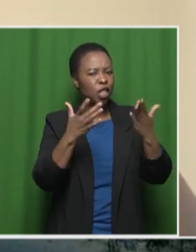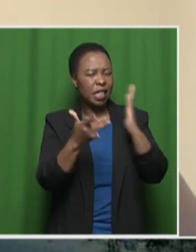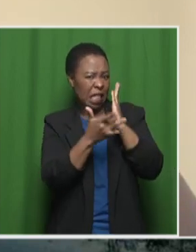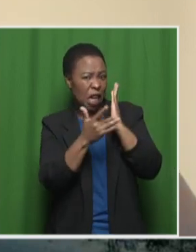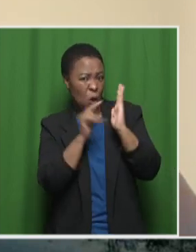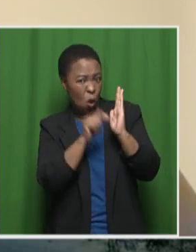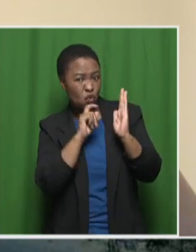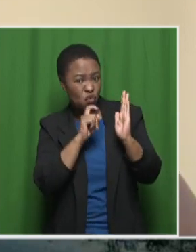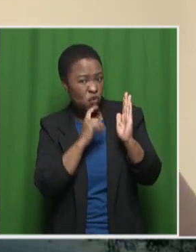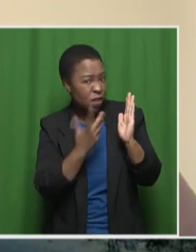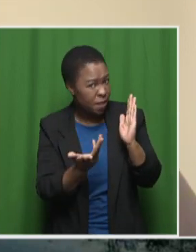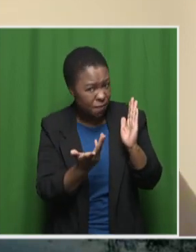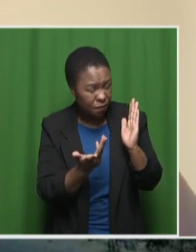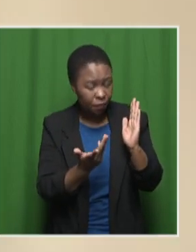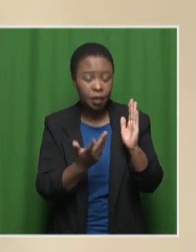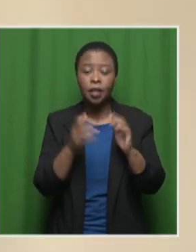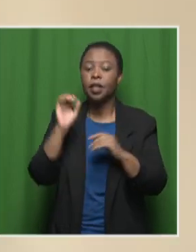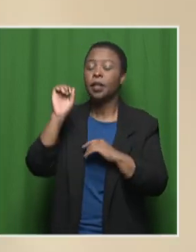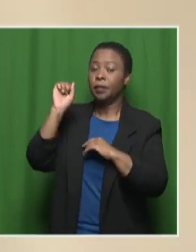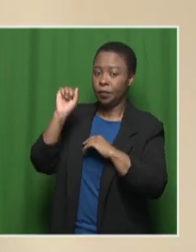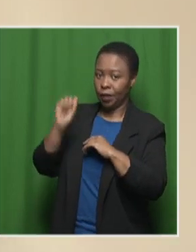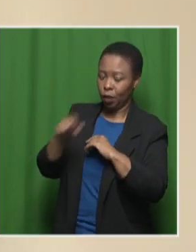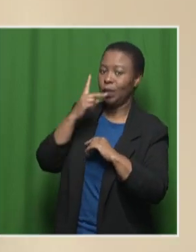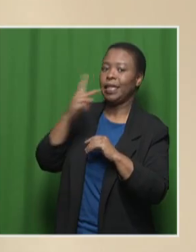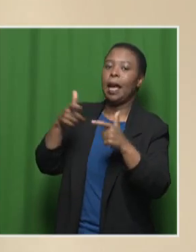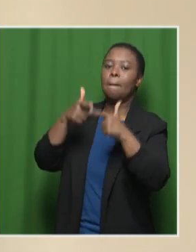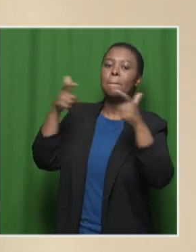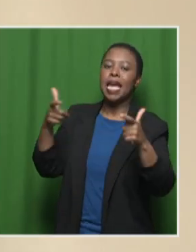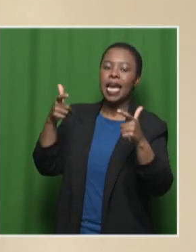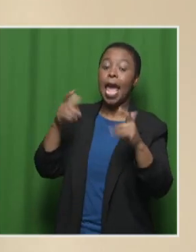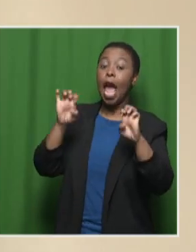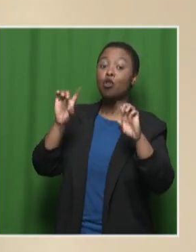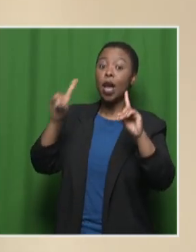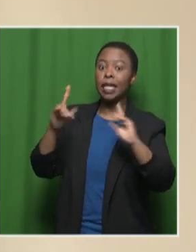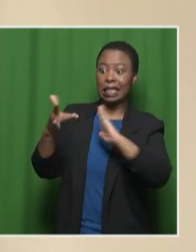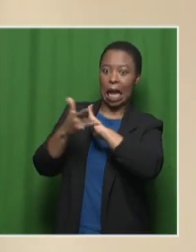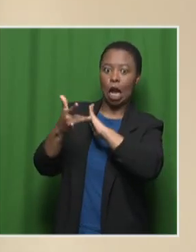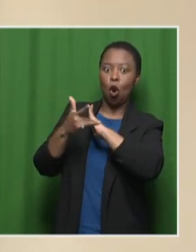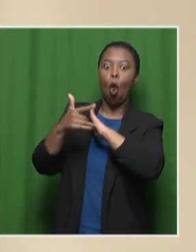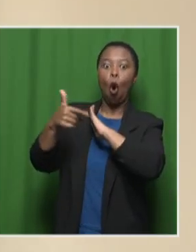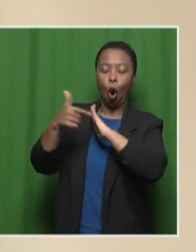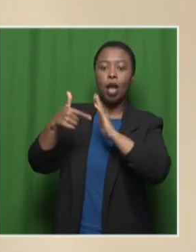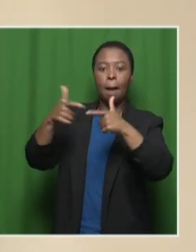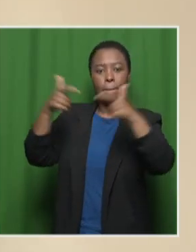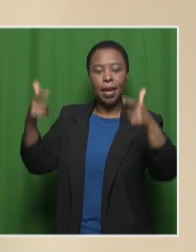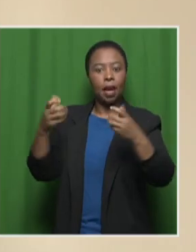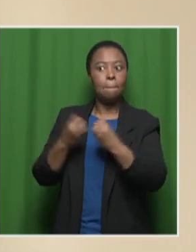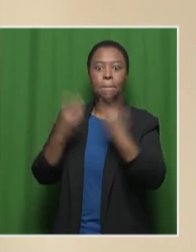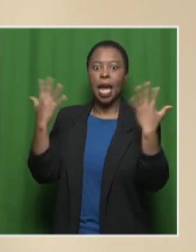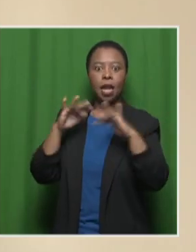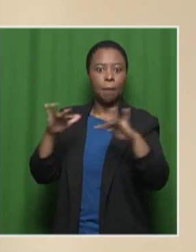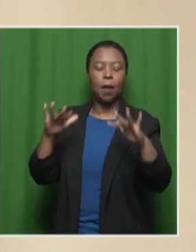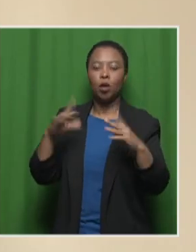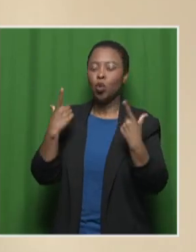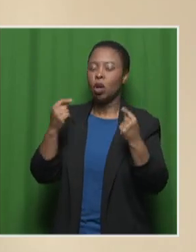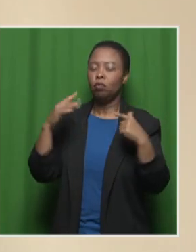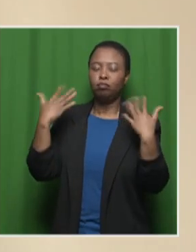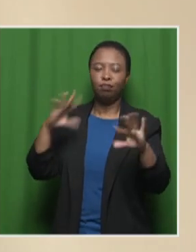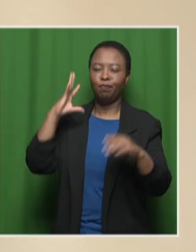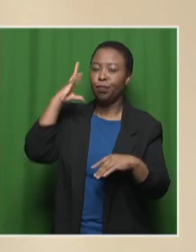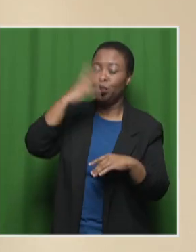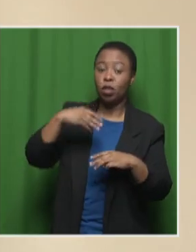100%. And I mean, we've seen a massive evolution. Educational technology is huge. There's numerous people doing fantastic work. It's